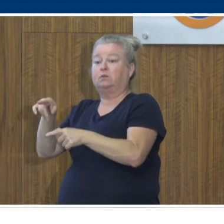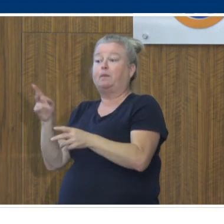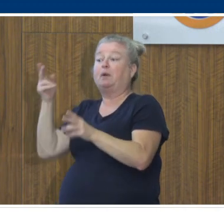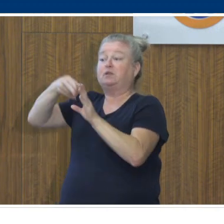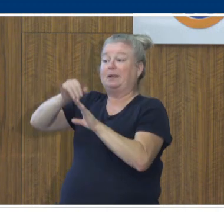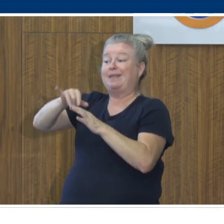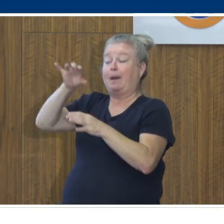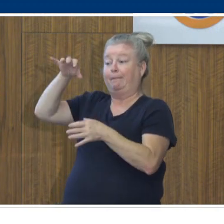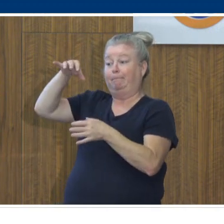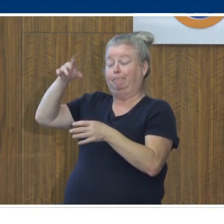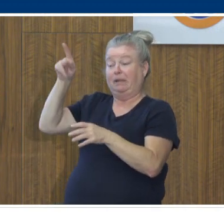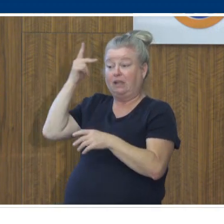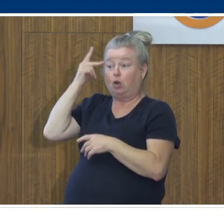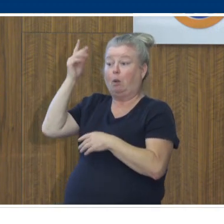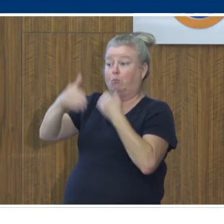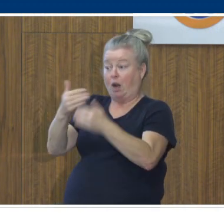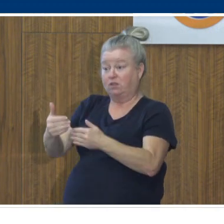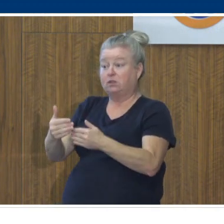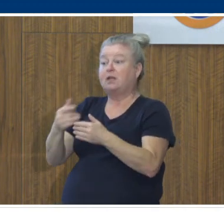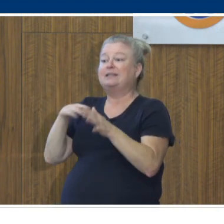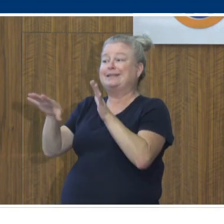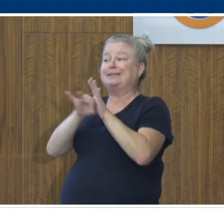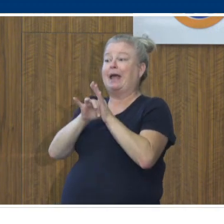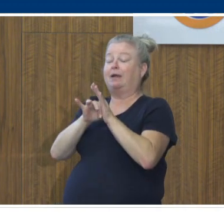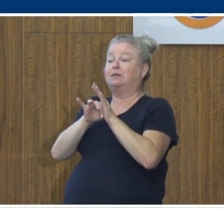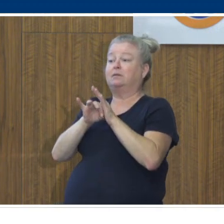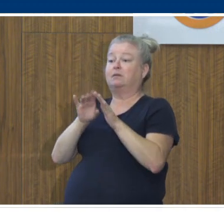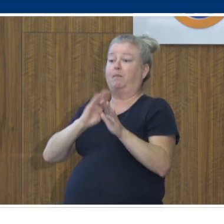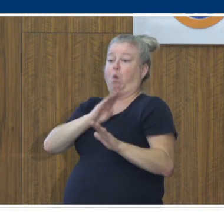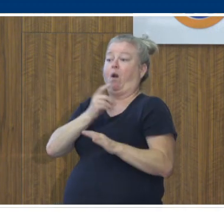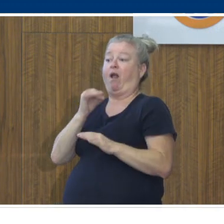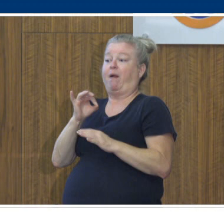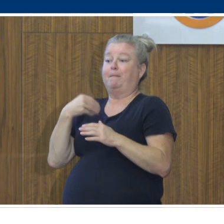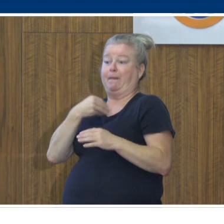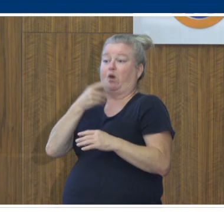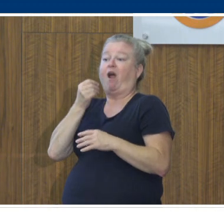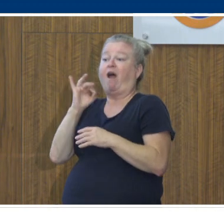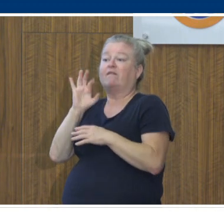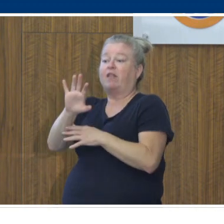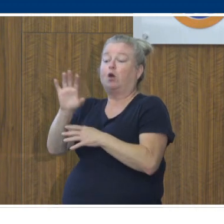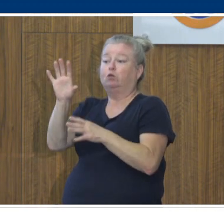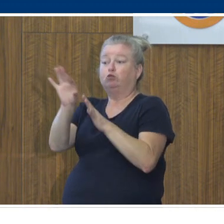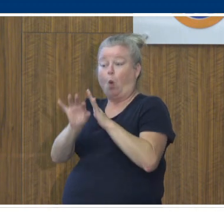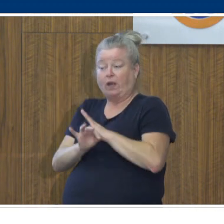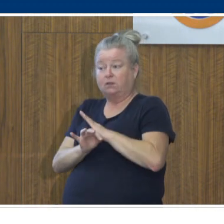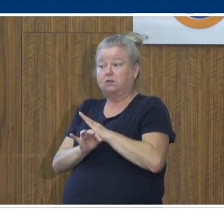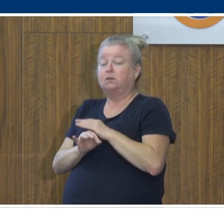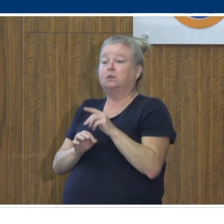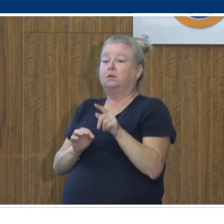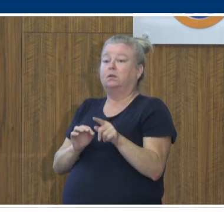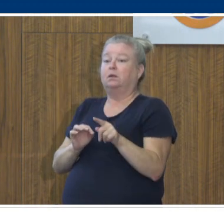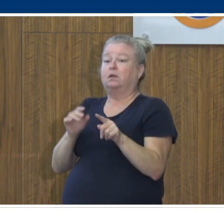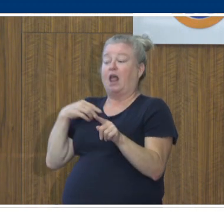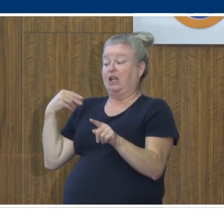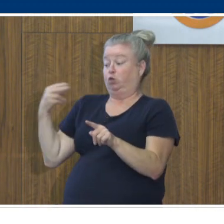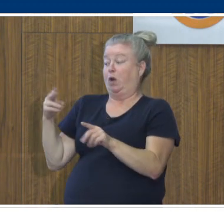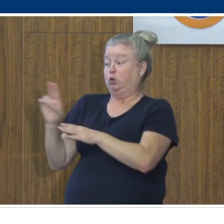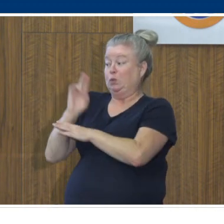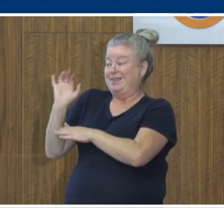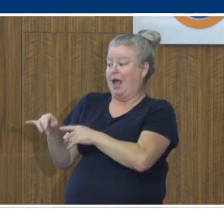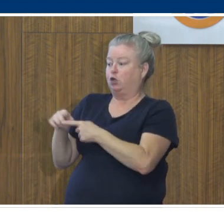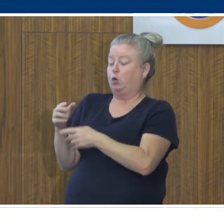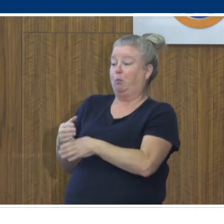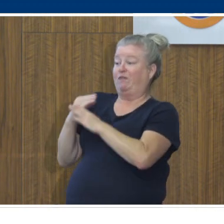process and to elect representatives of their choice. And this is because redistricting has historically been used at times to